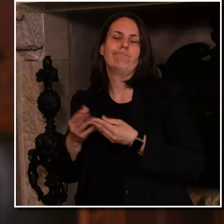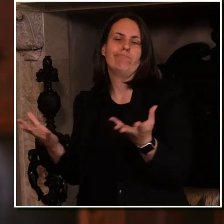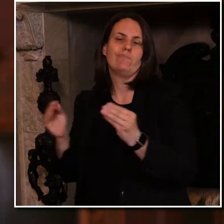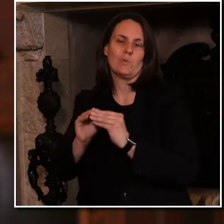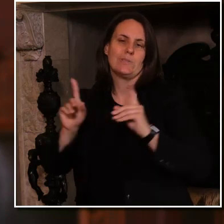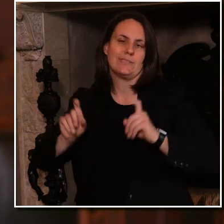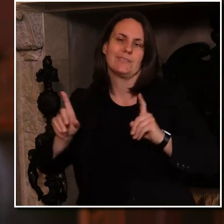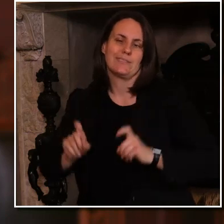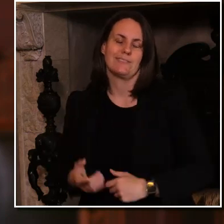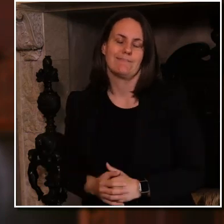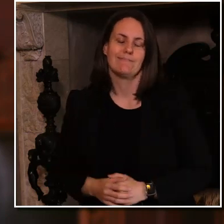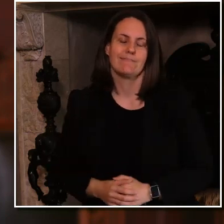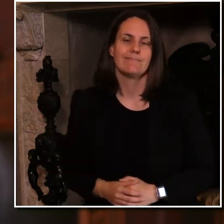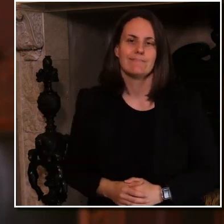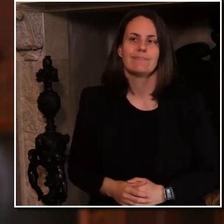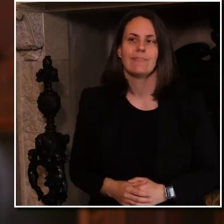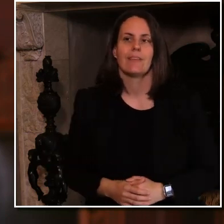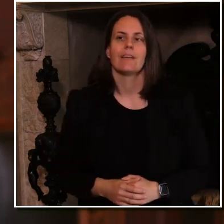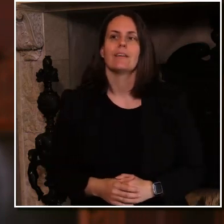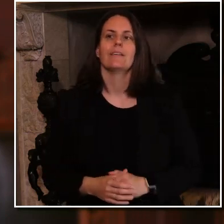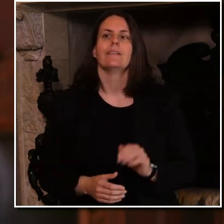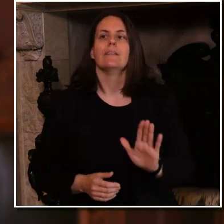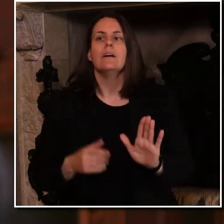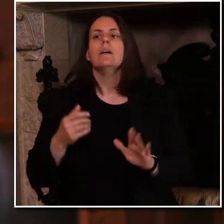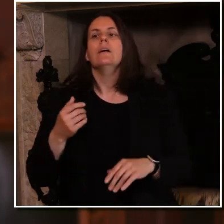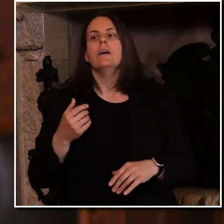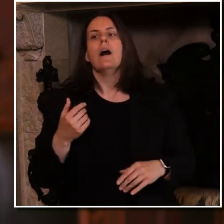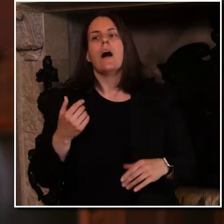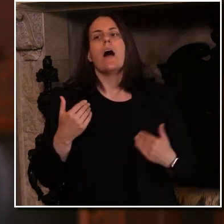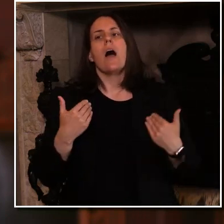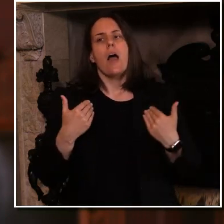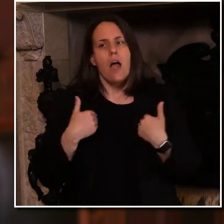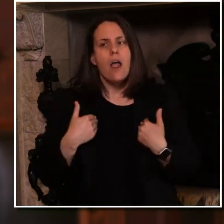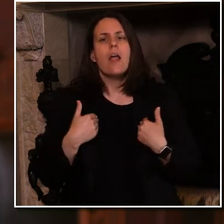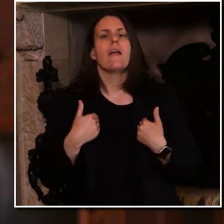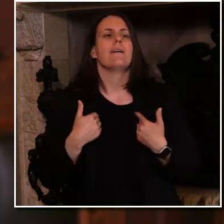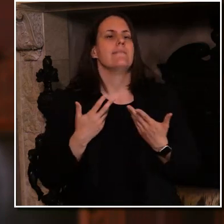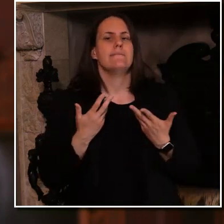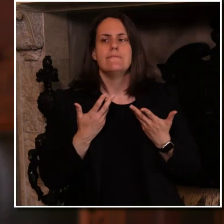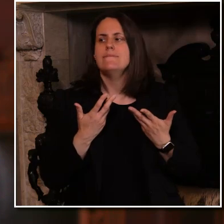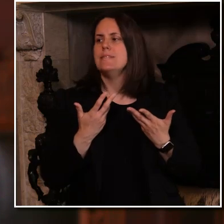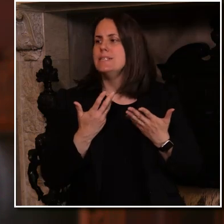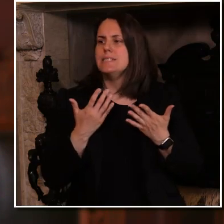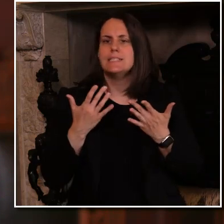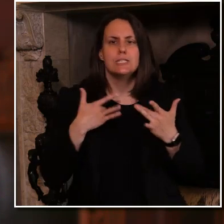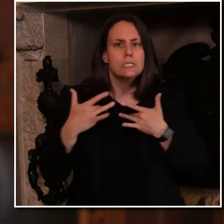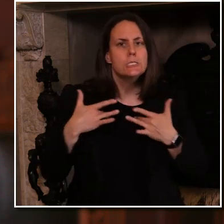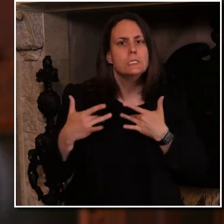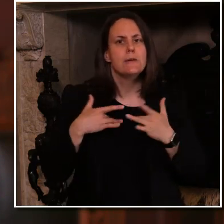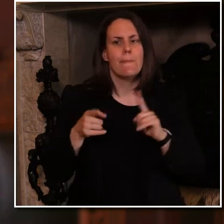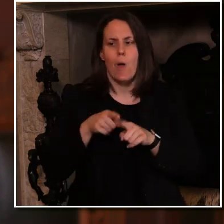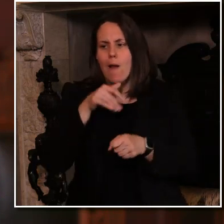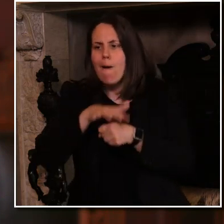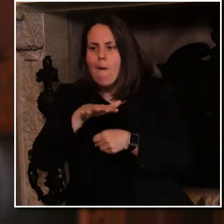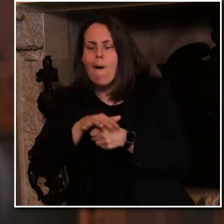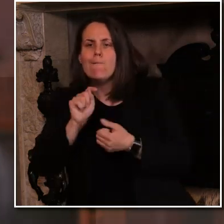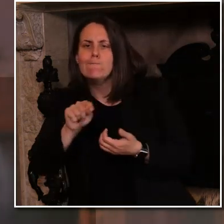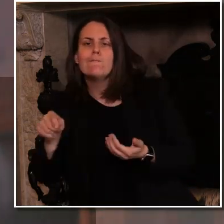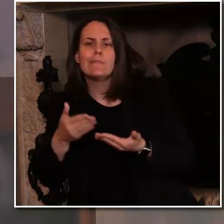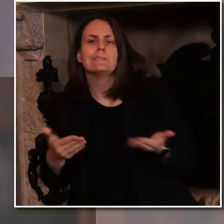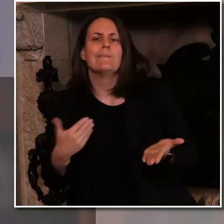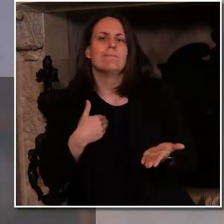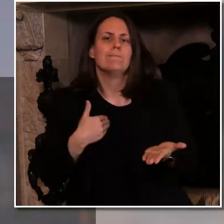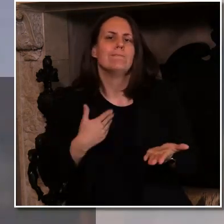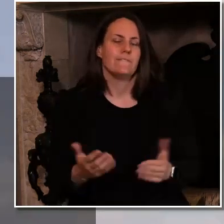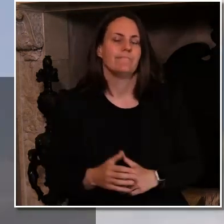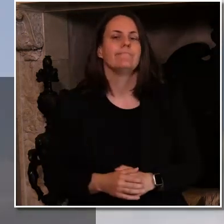absent a coordinated federal effort, certainly could be hampered. Thank you, Jonah,